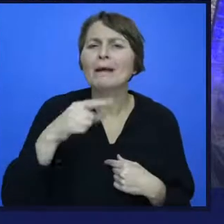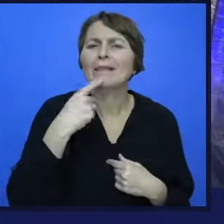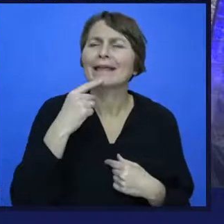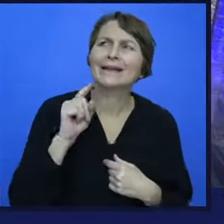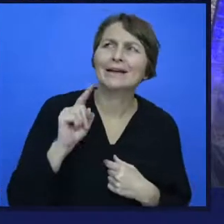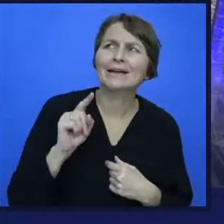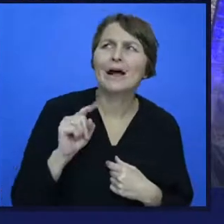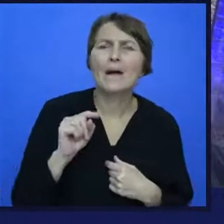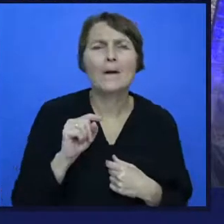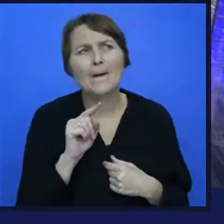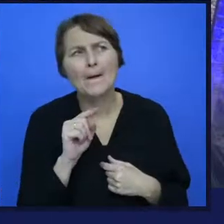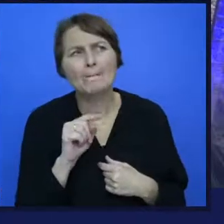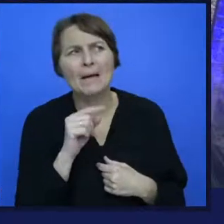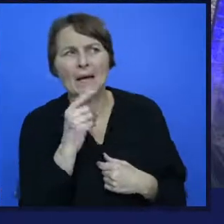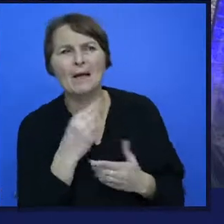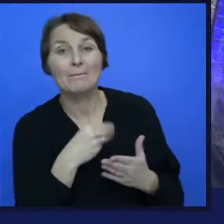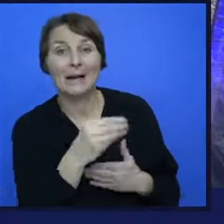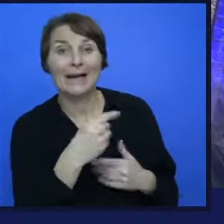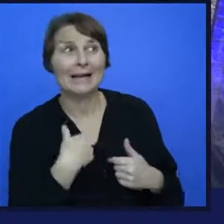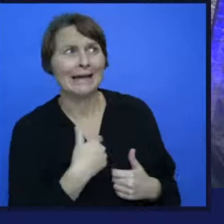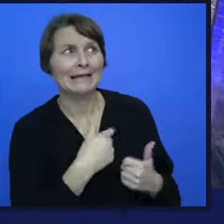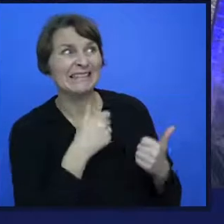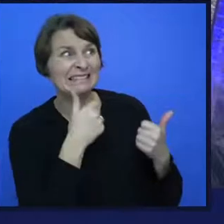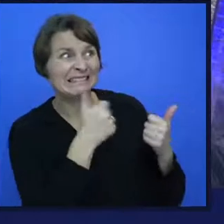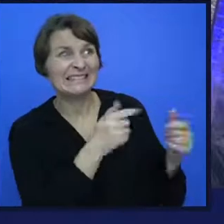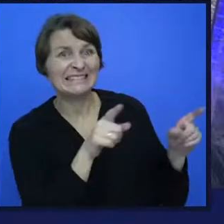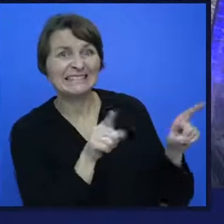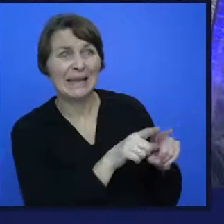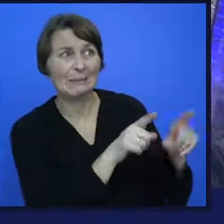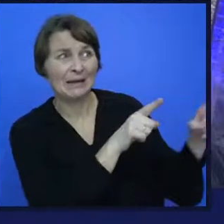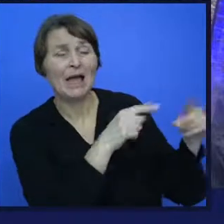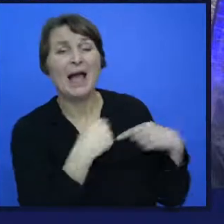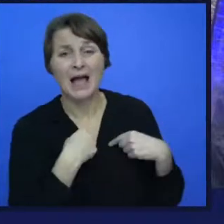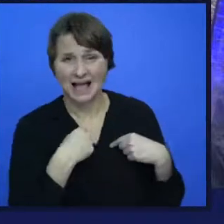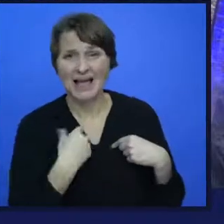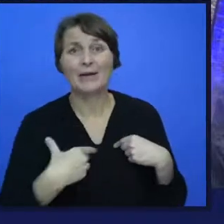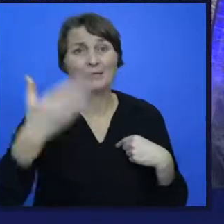as uncoordinated as I am. I've definitely crashed a couple of them.